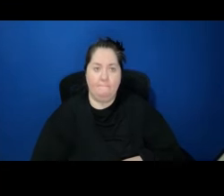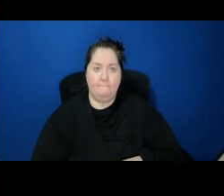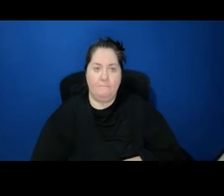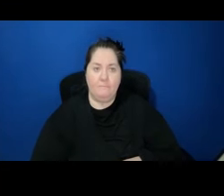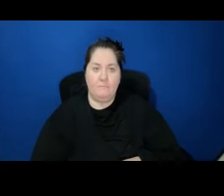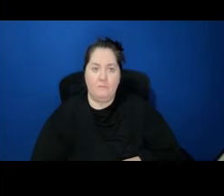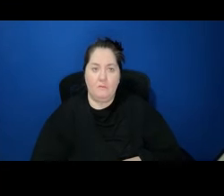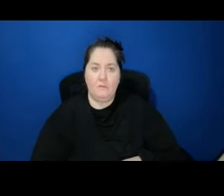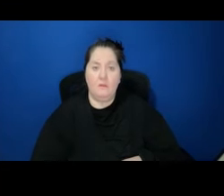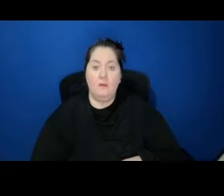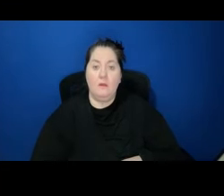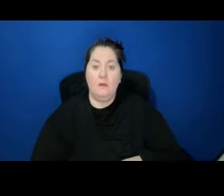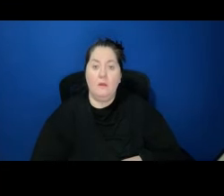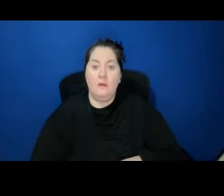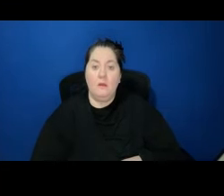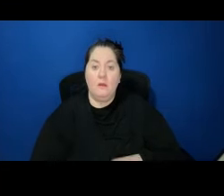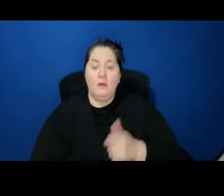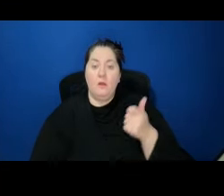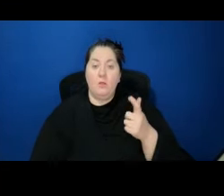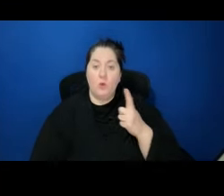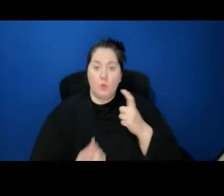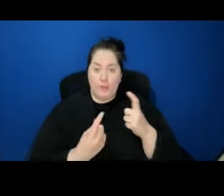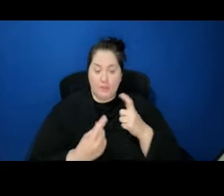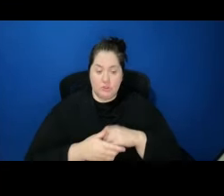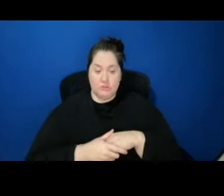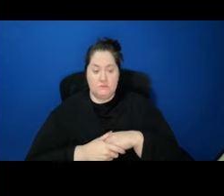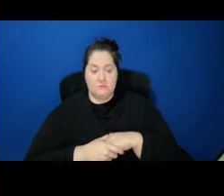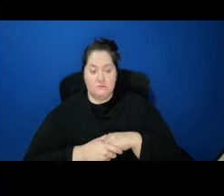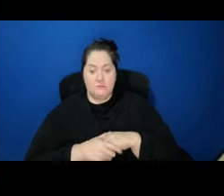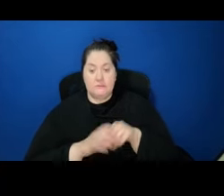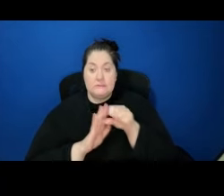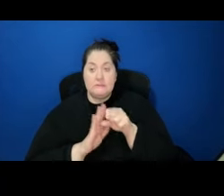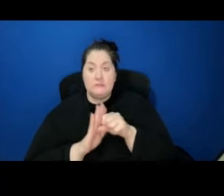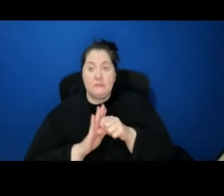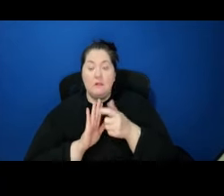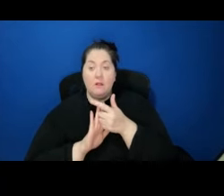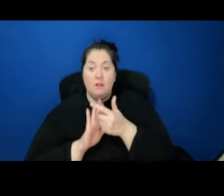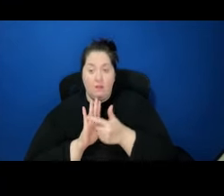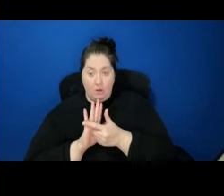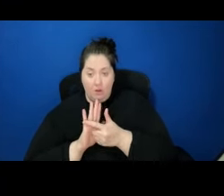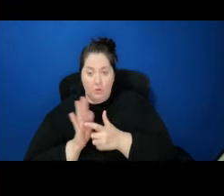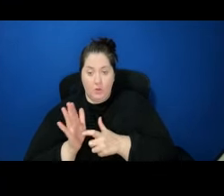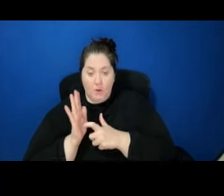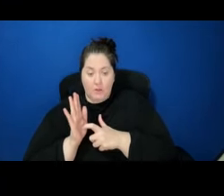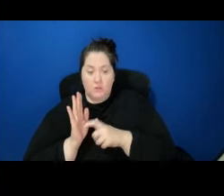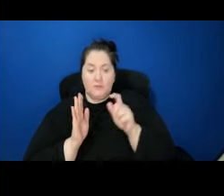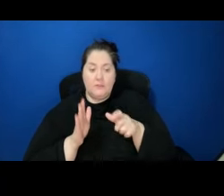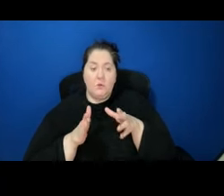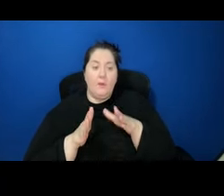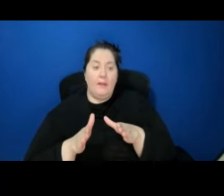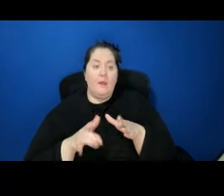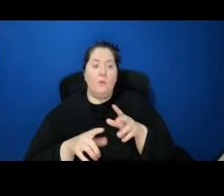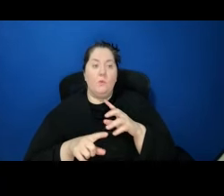Another question here about the state law requires that we need to allow